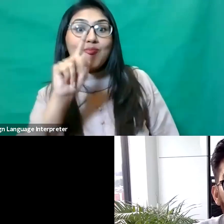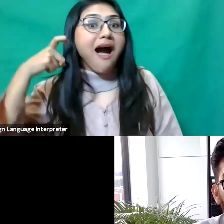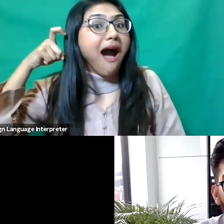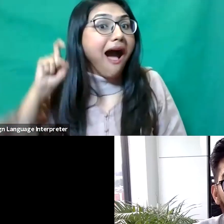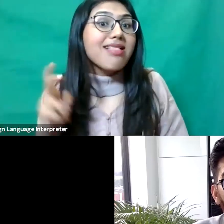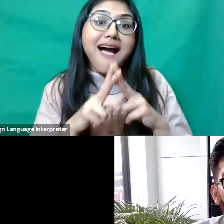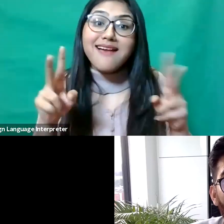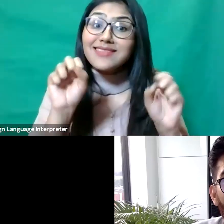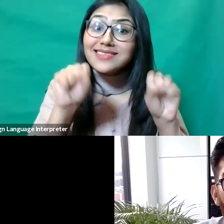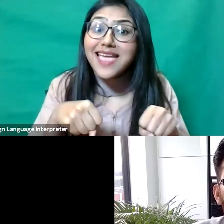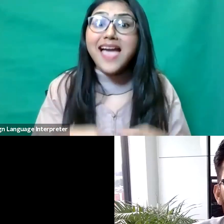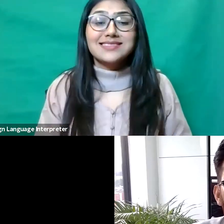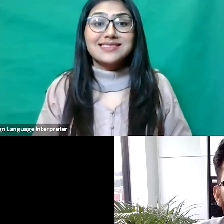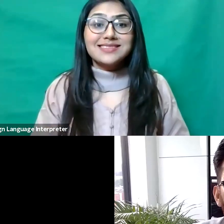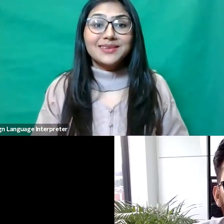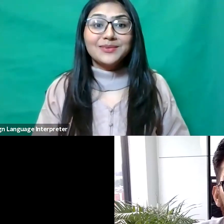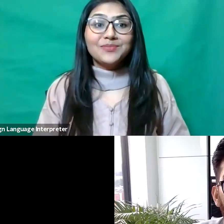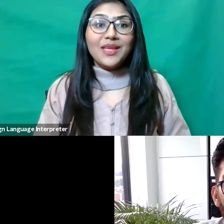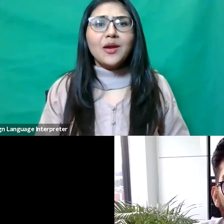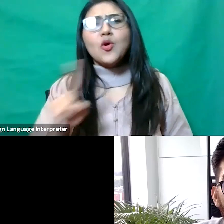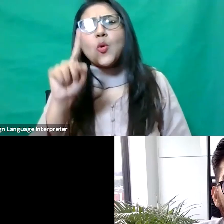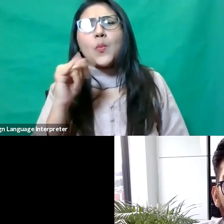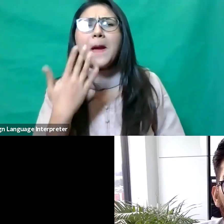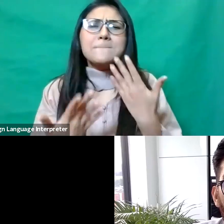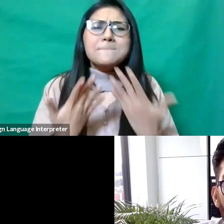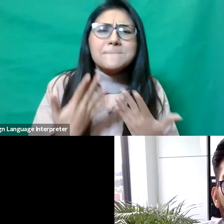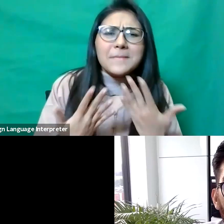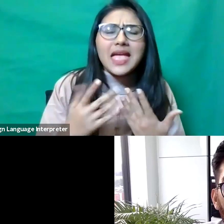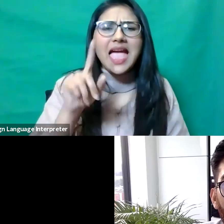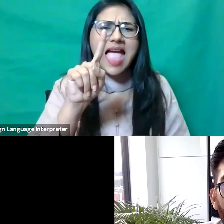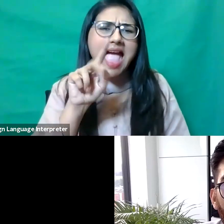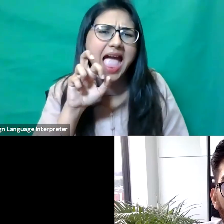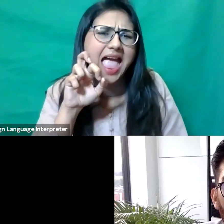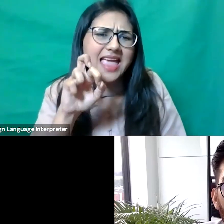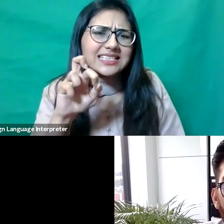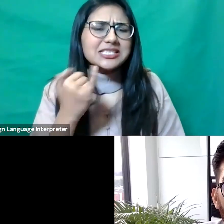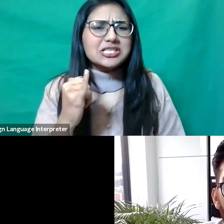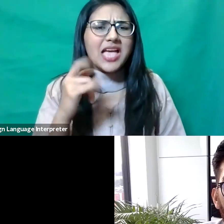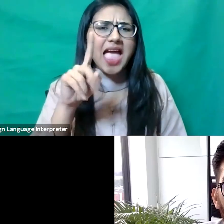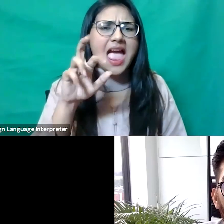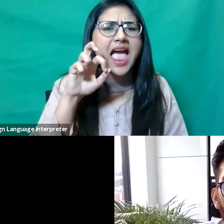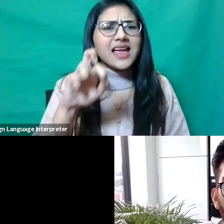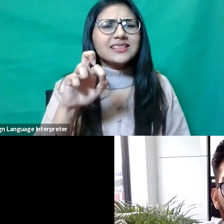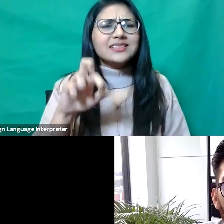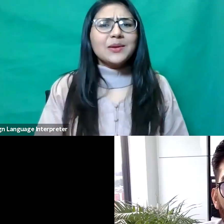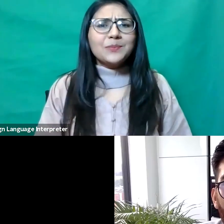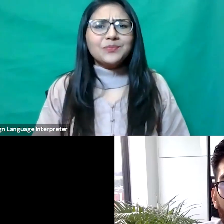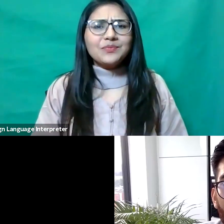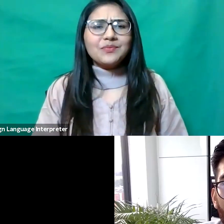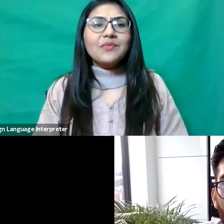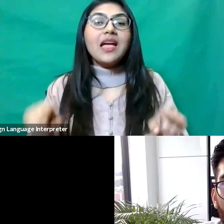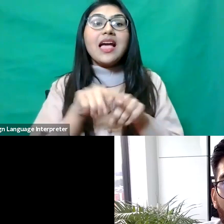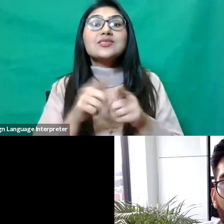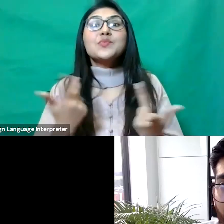yeah, and around the age of, I'd say 18, I think it's more you're getting exposed to a lot